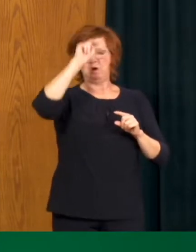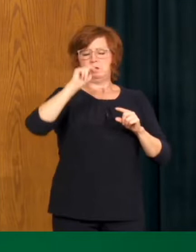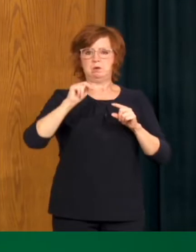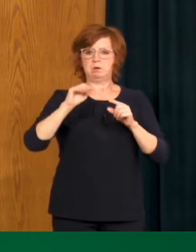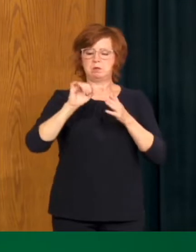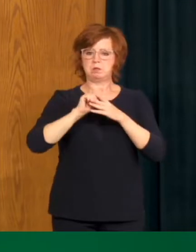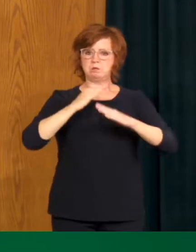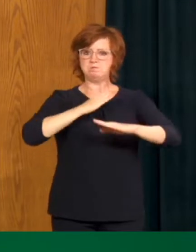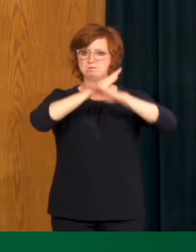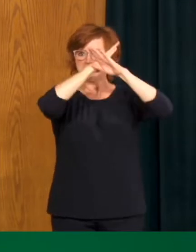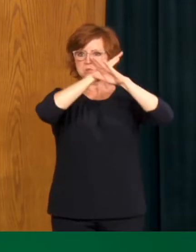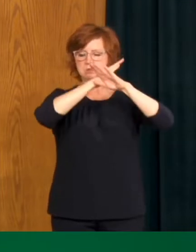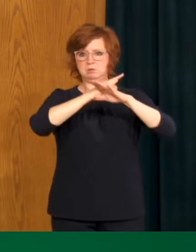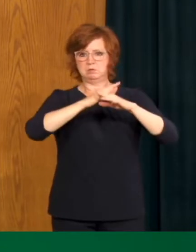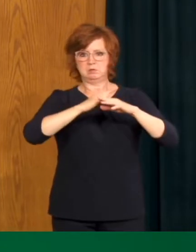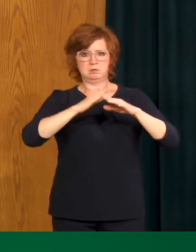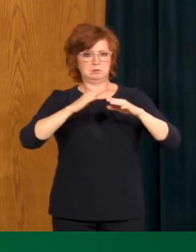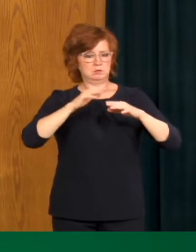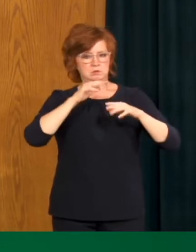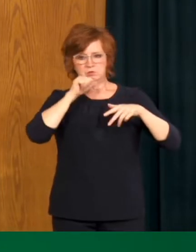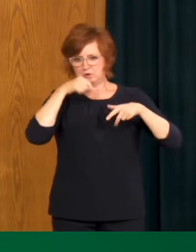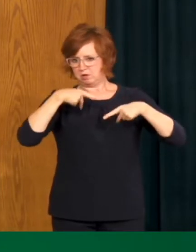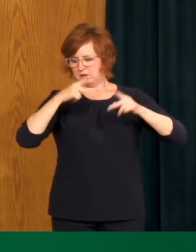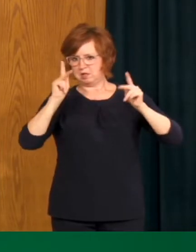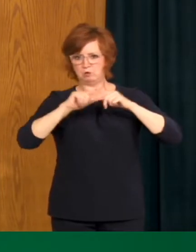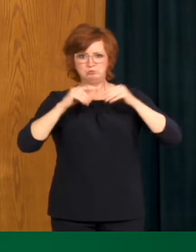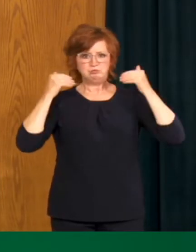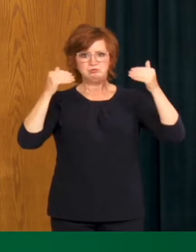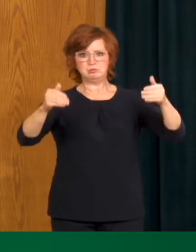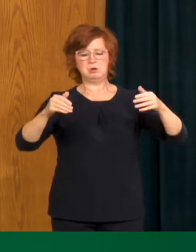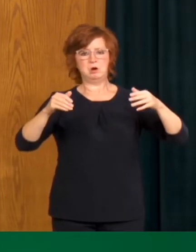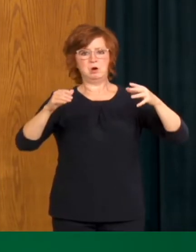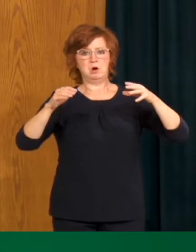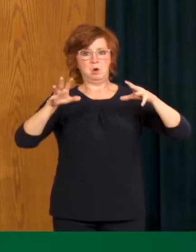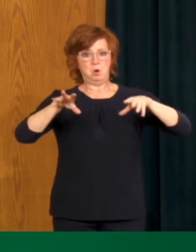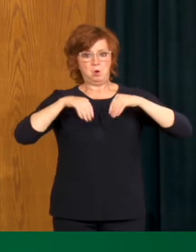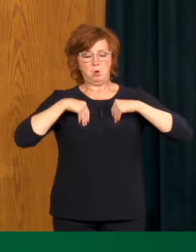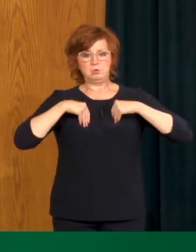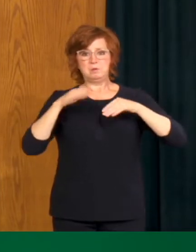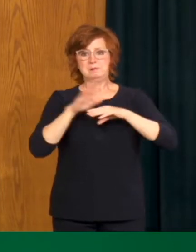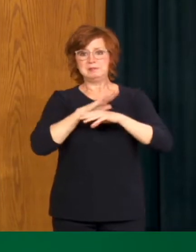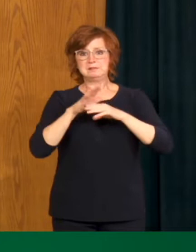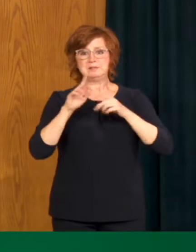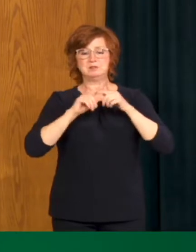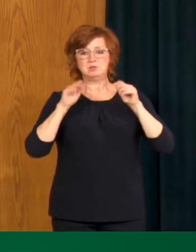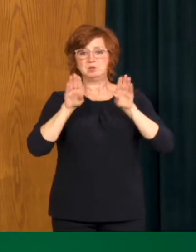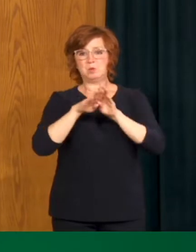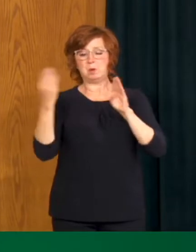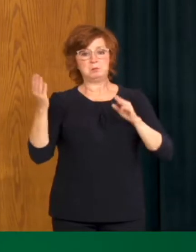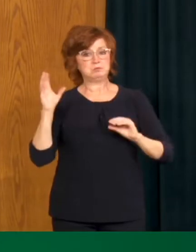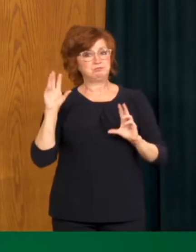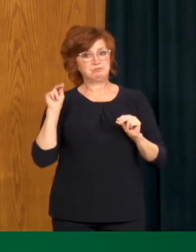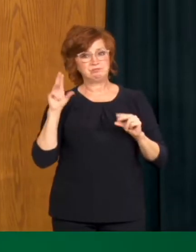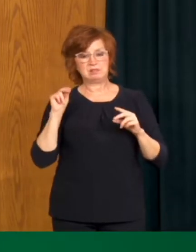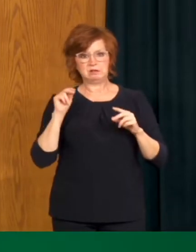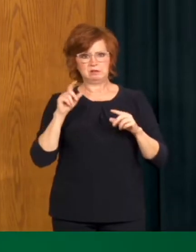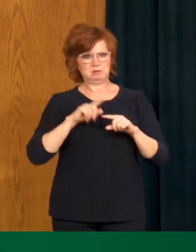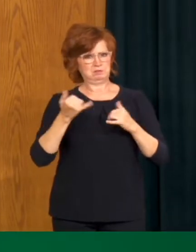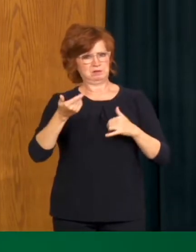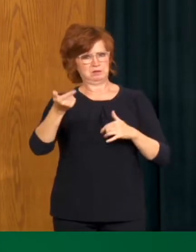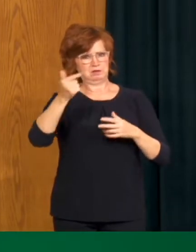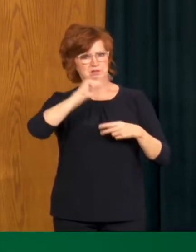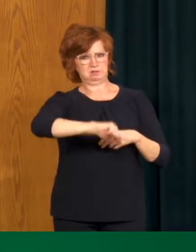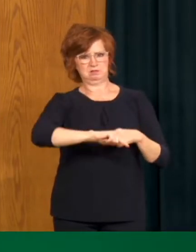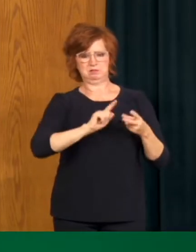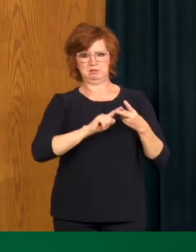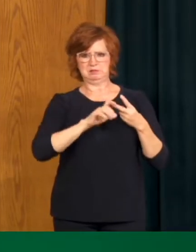Well, that's something that we're having ongoing conversations. Certainly, as Scott alluded to this morning,